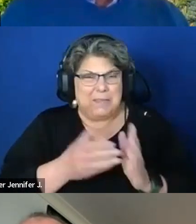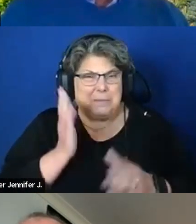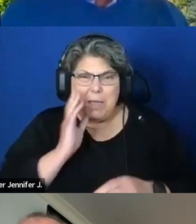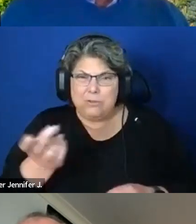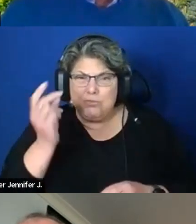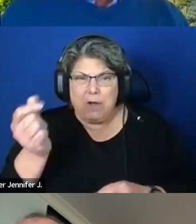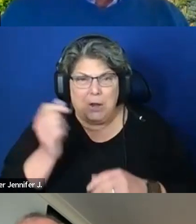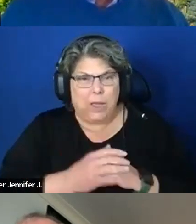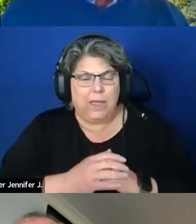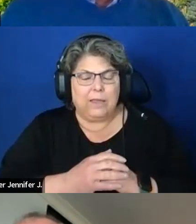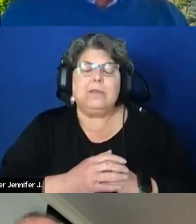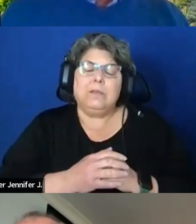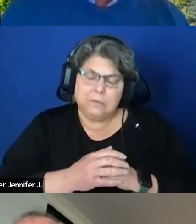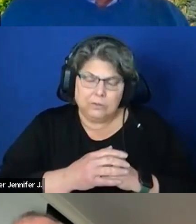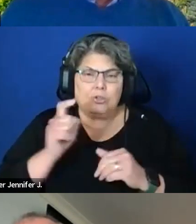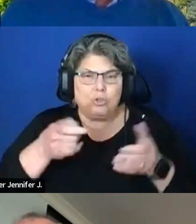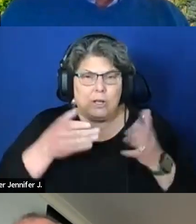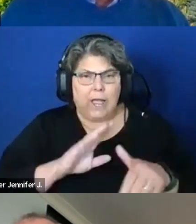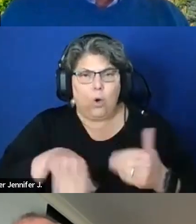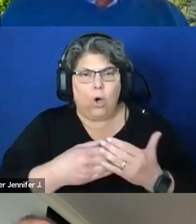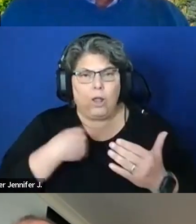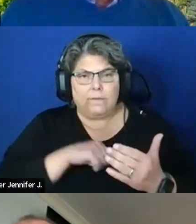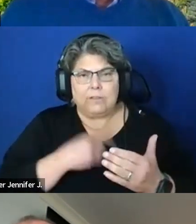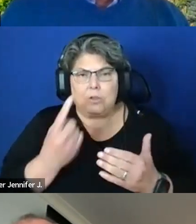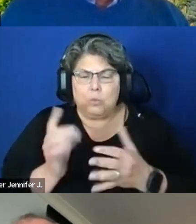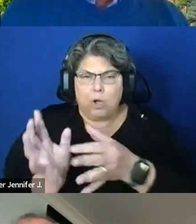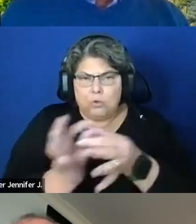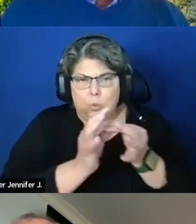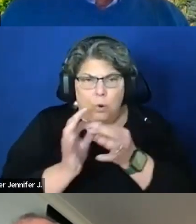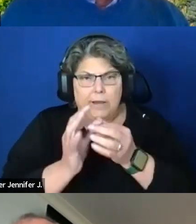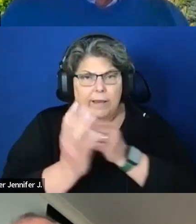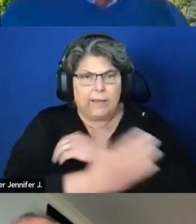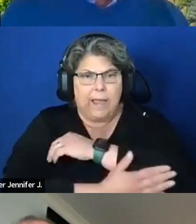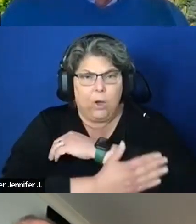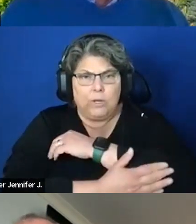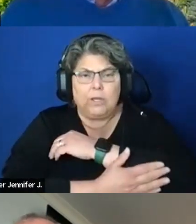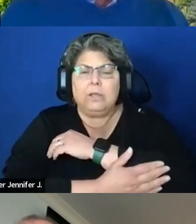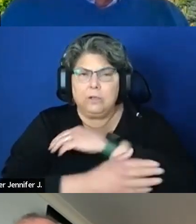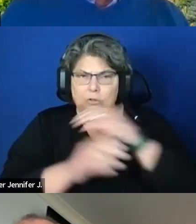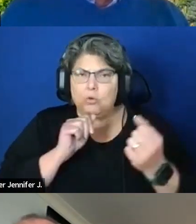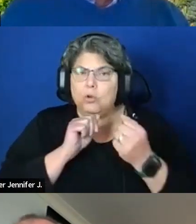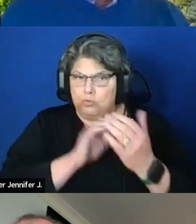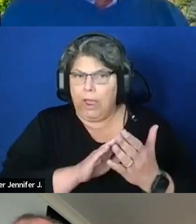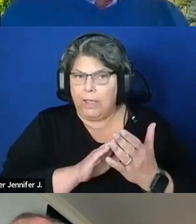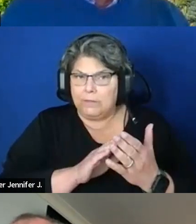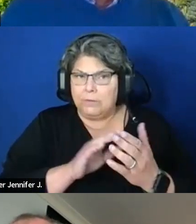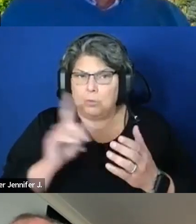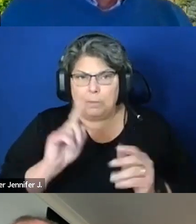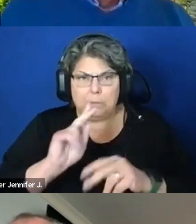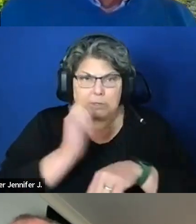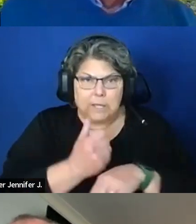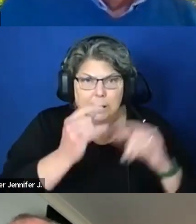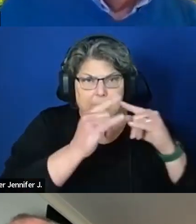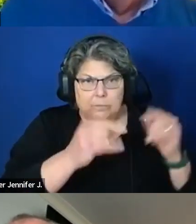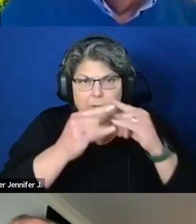it should allow all of us as one coordinated county to address encampments and to